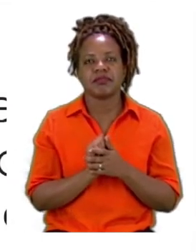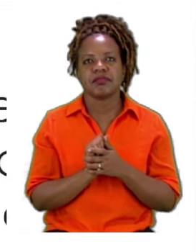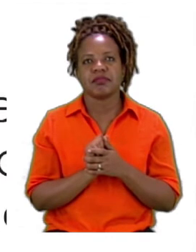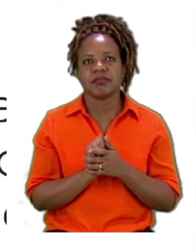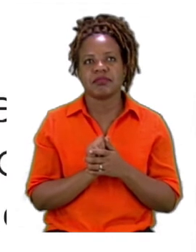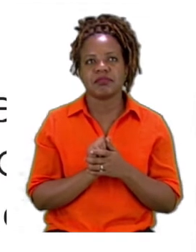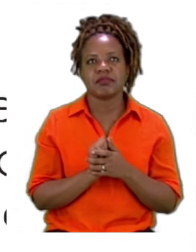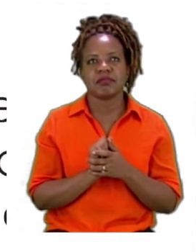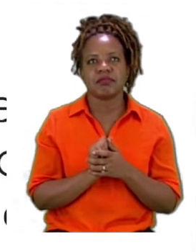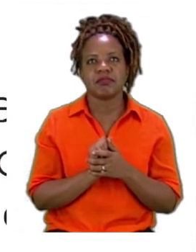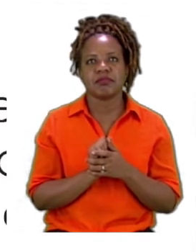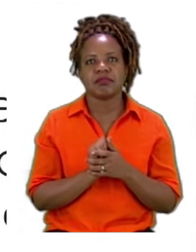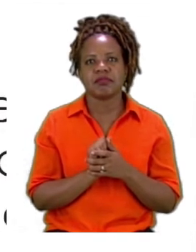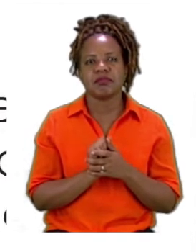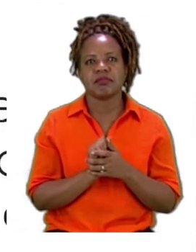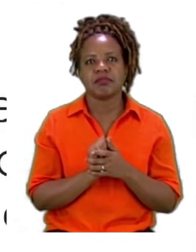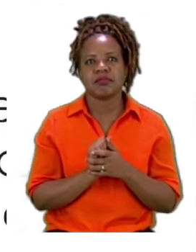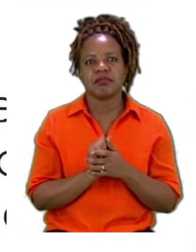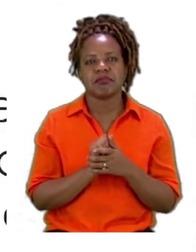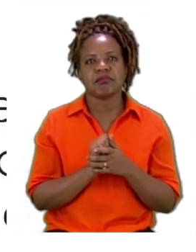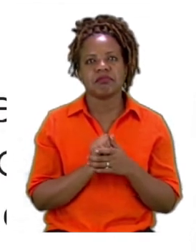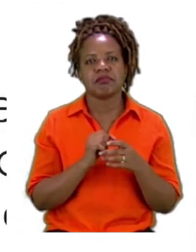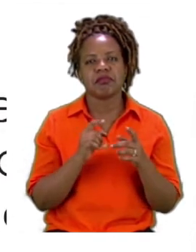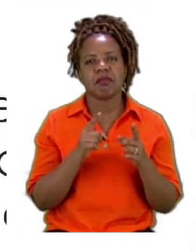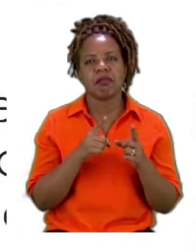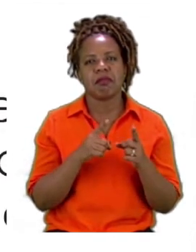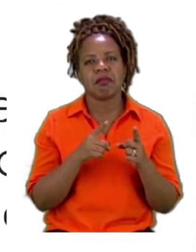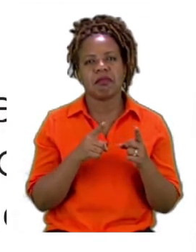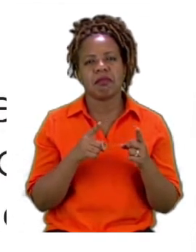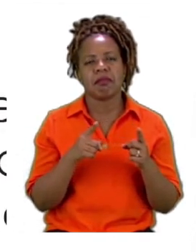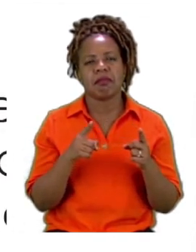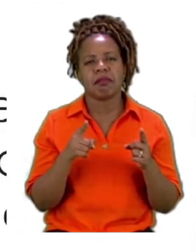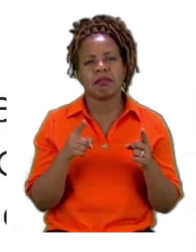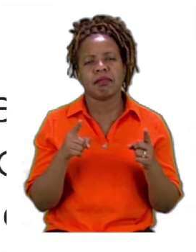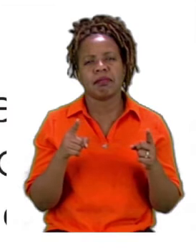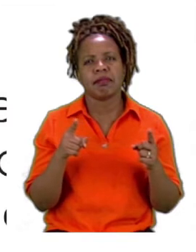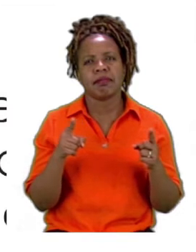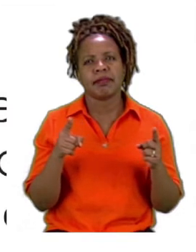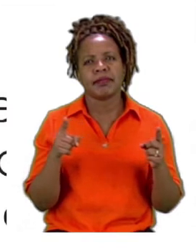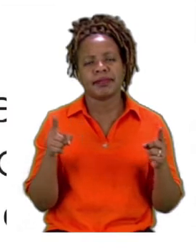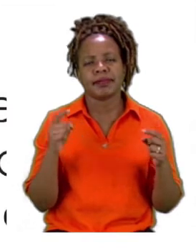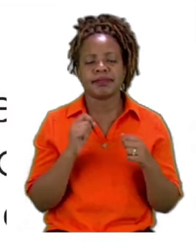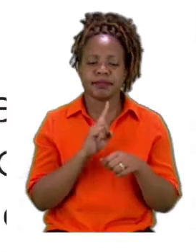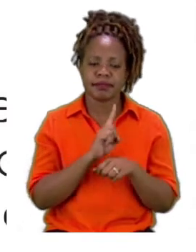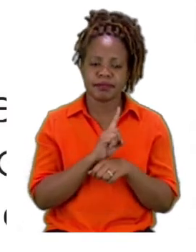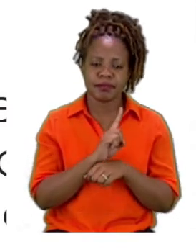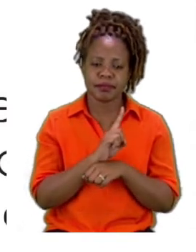it's one long sentence that we are going to first try and read